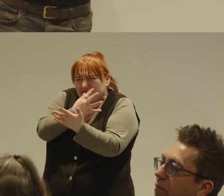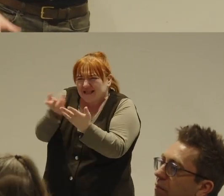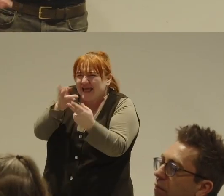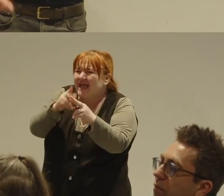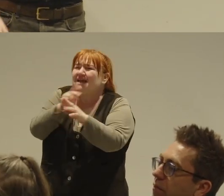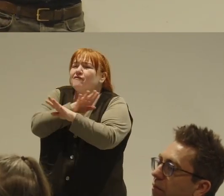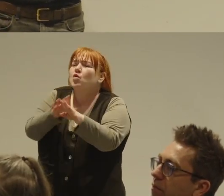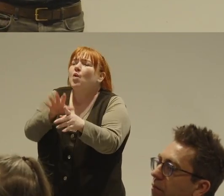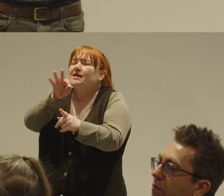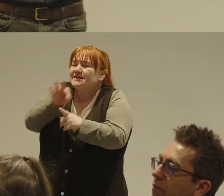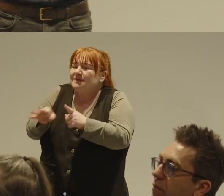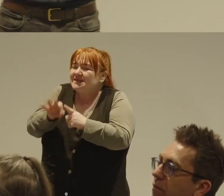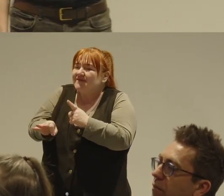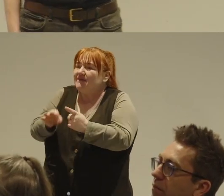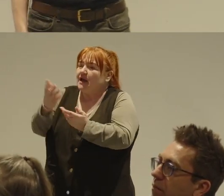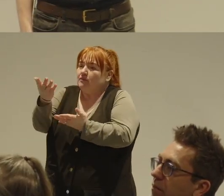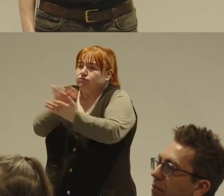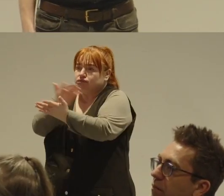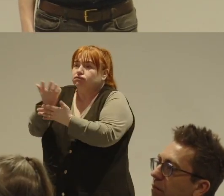specific case if you want.